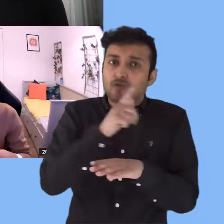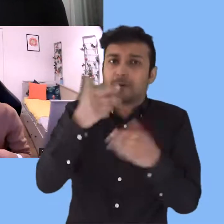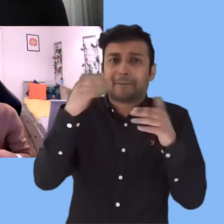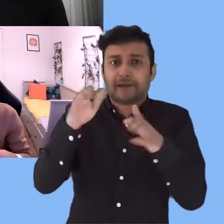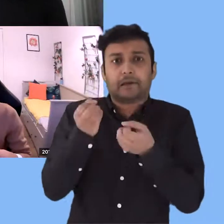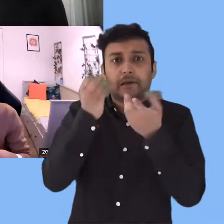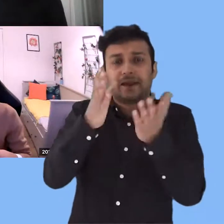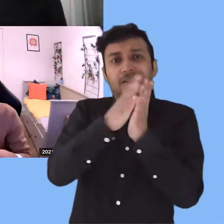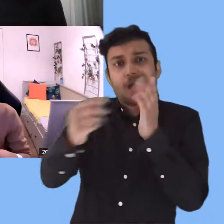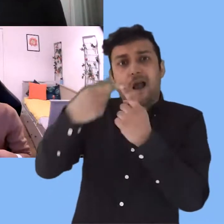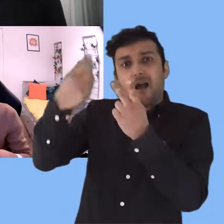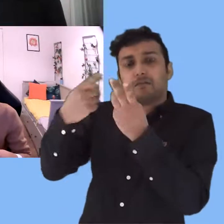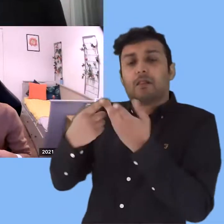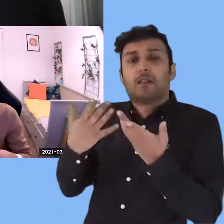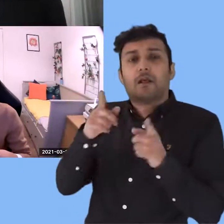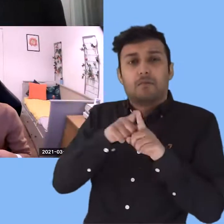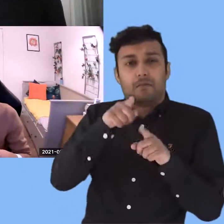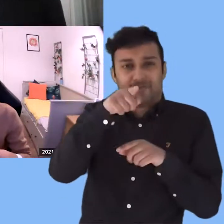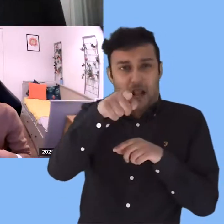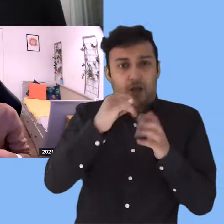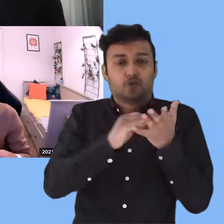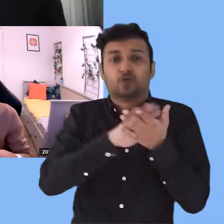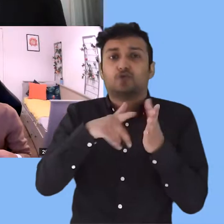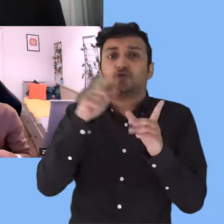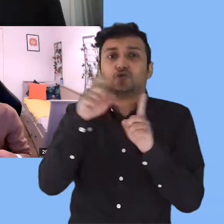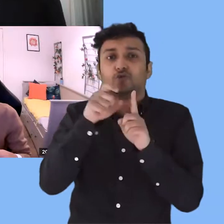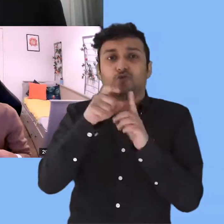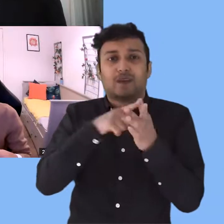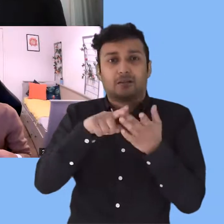of racial literacy and bringing race